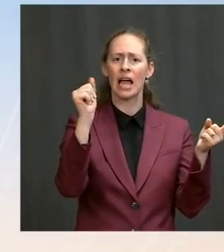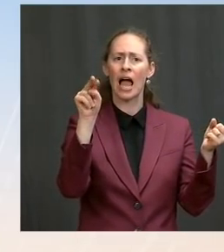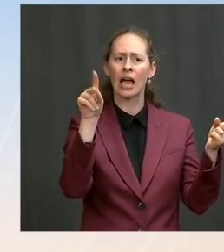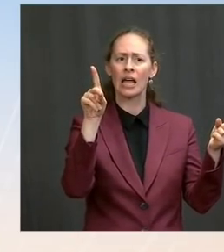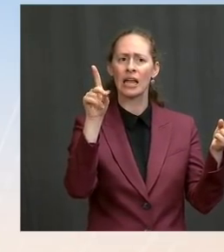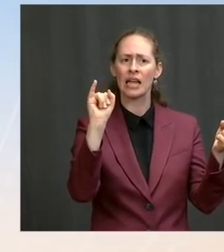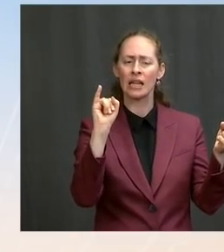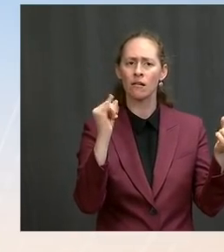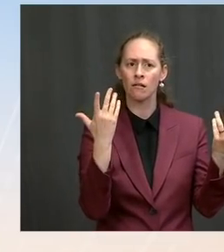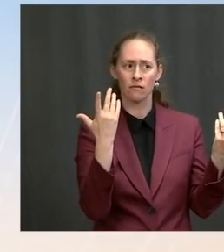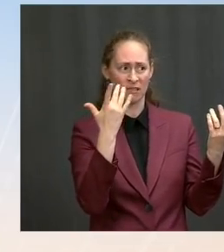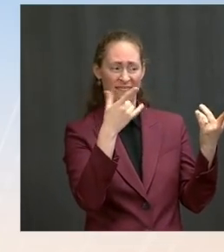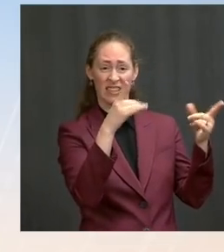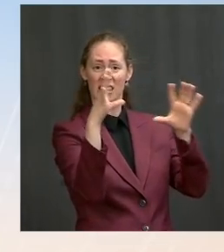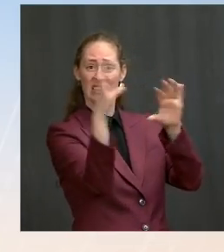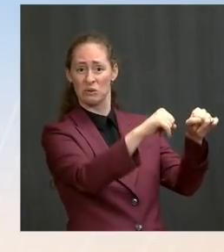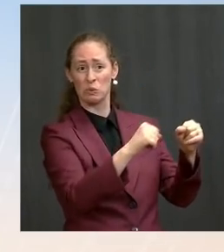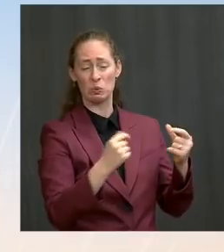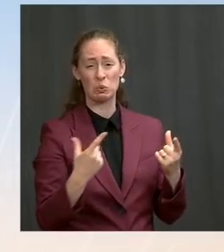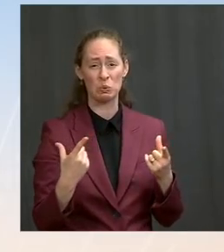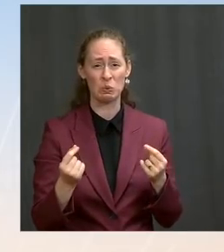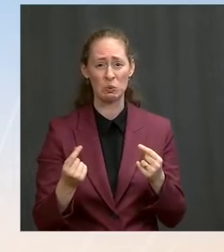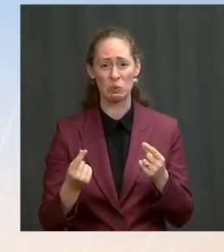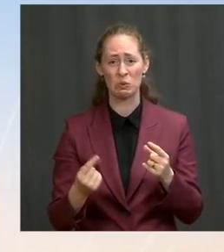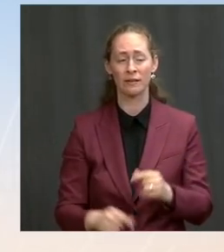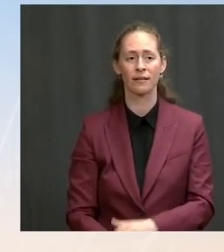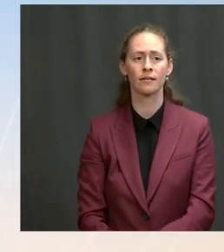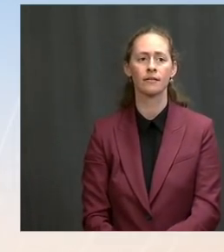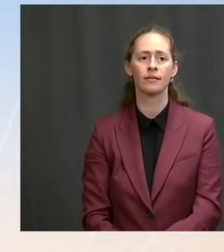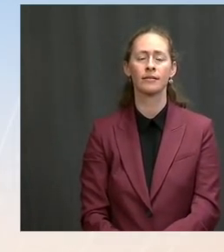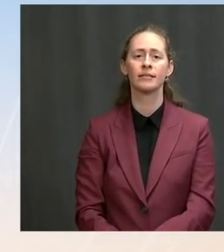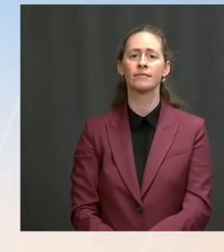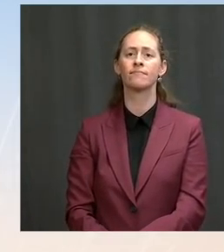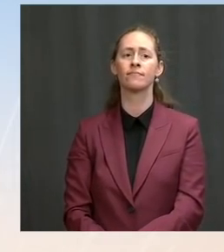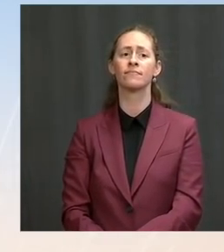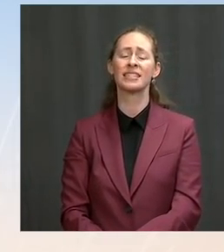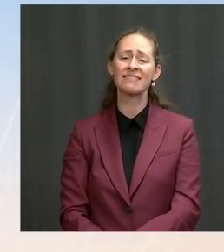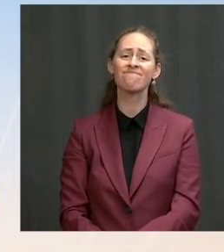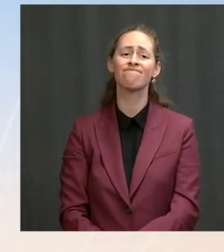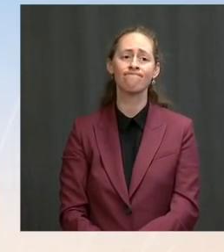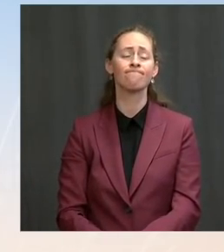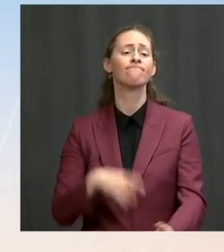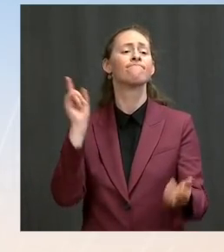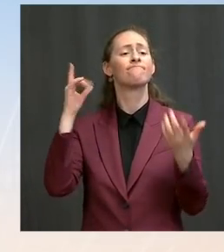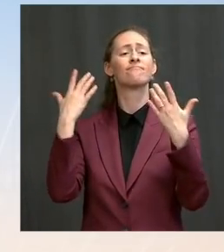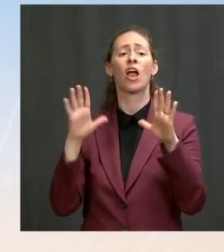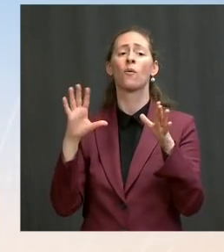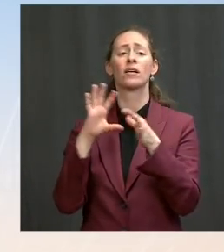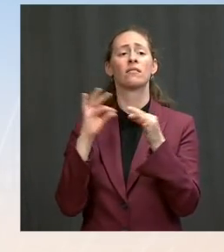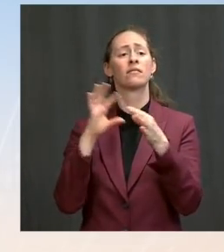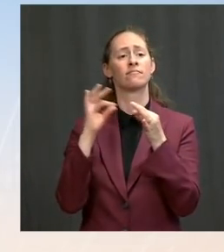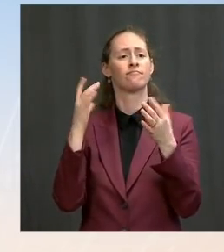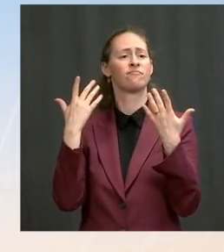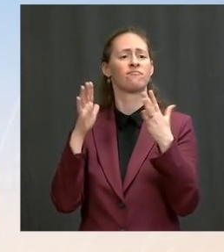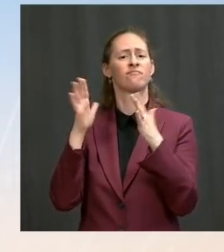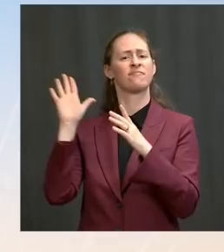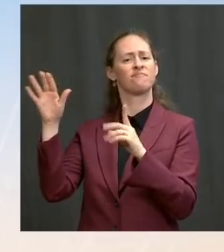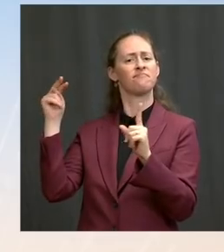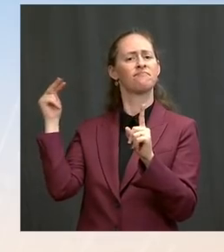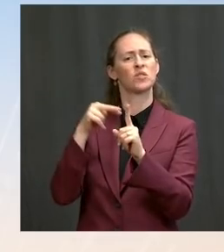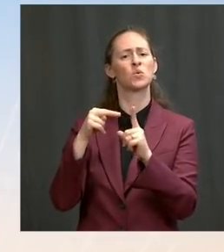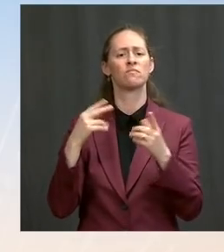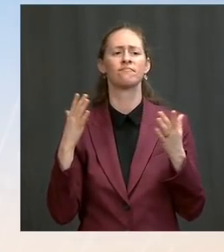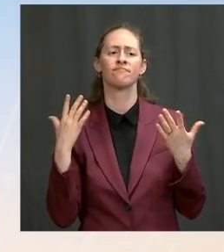the capital could be overrun? I would say, David, that the president reiterated what his announced position has been, that we are planning